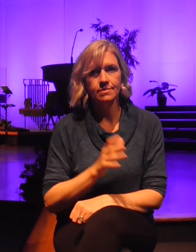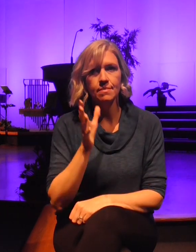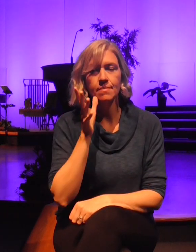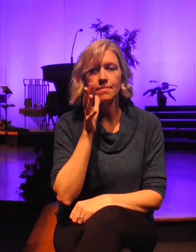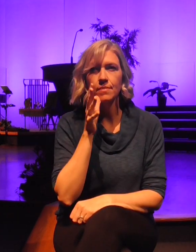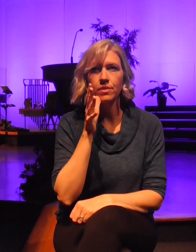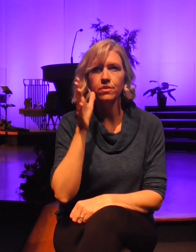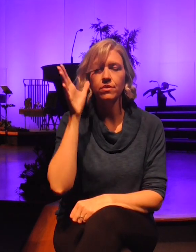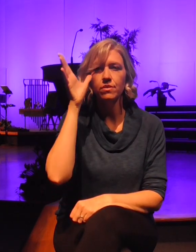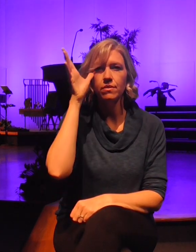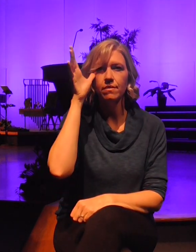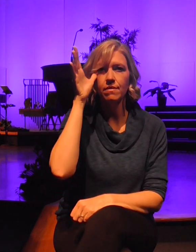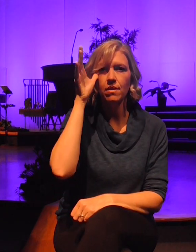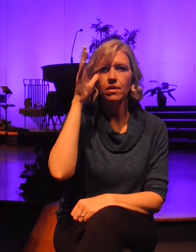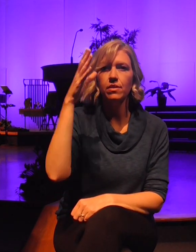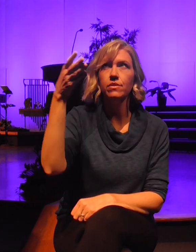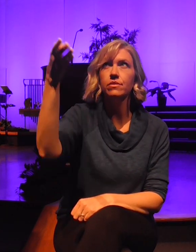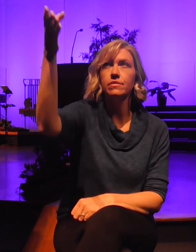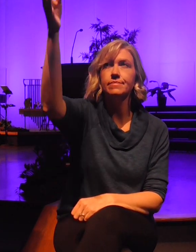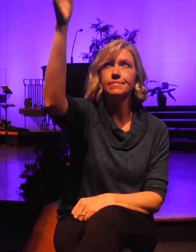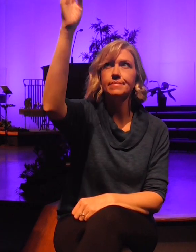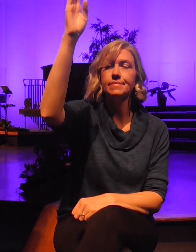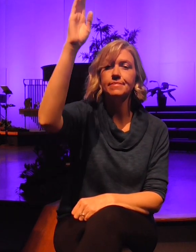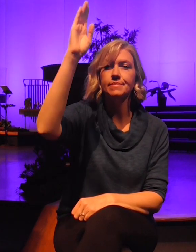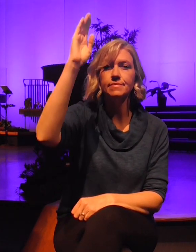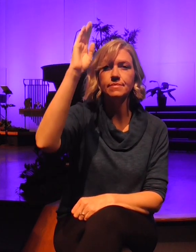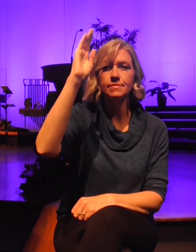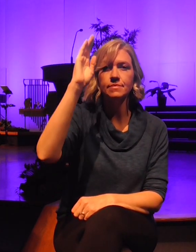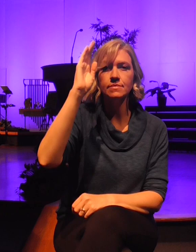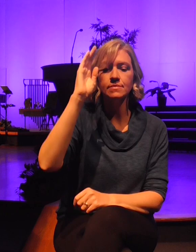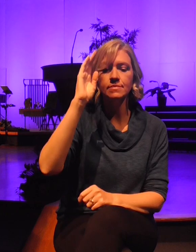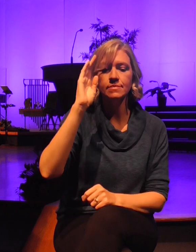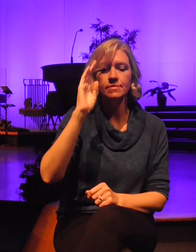Mother, Father, God,